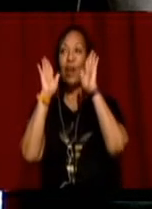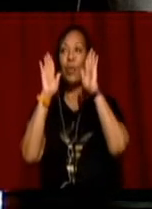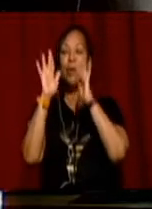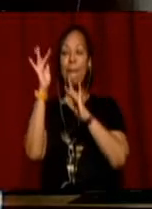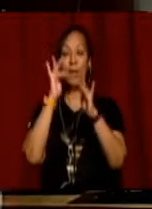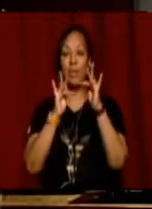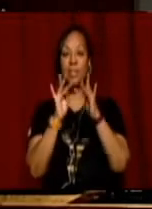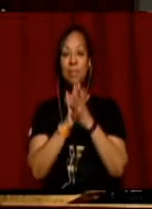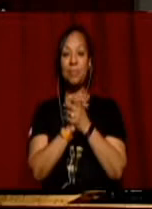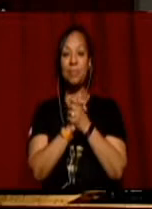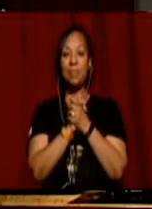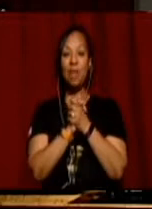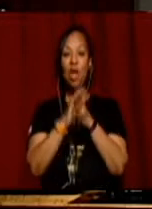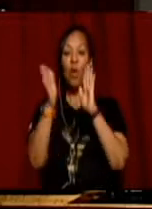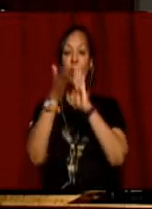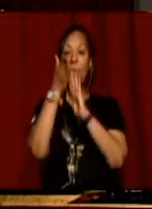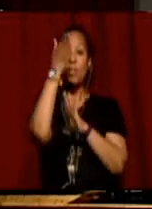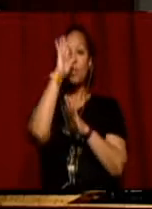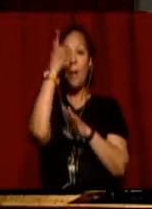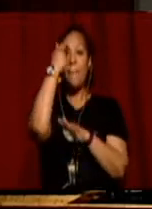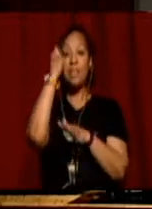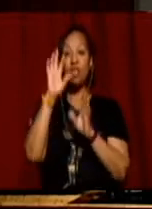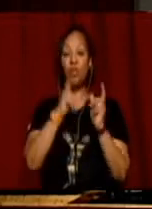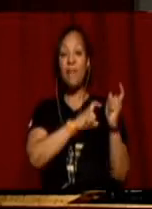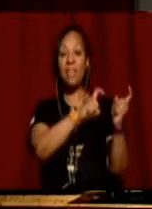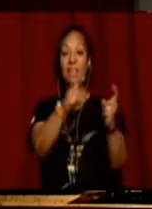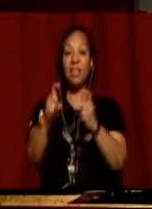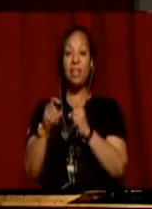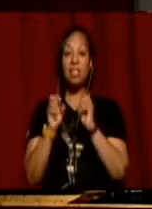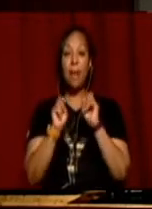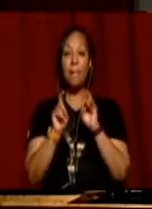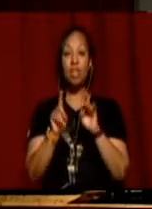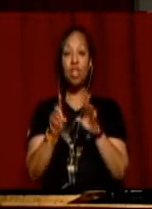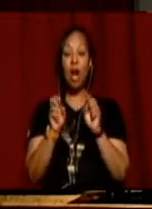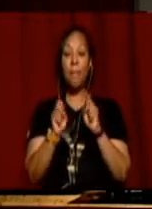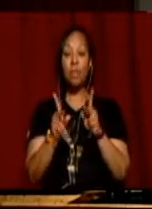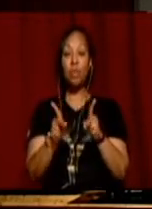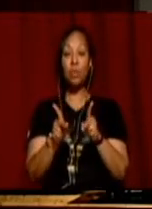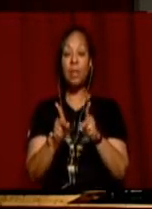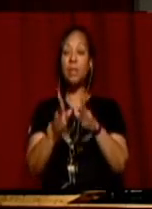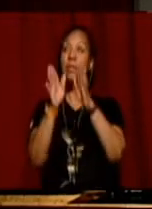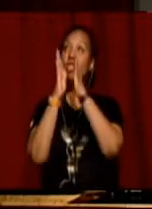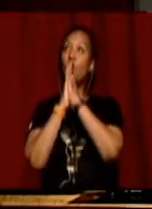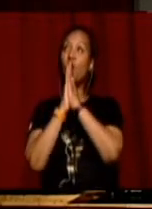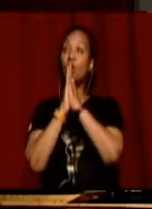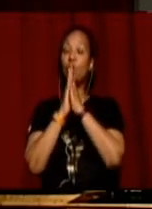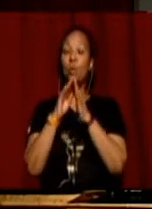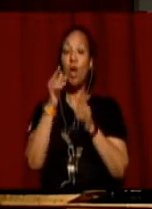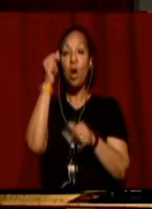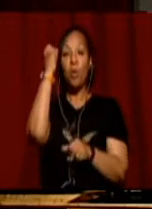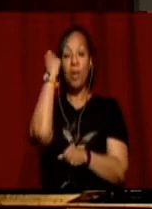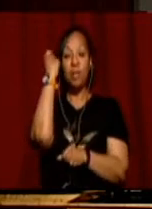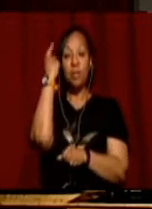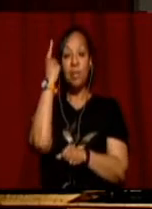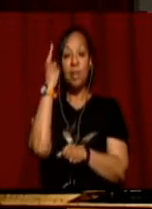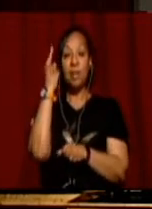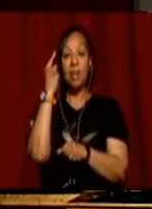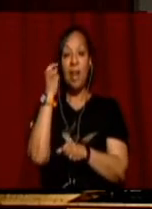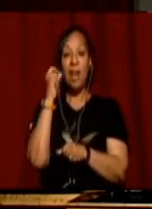mercy. We praise you, God, because you've given us an opportunity to call on you. We realize that